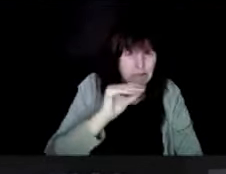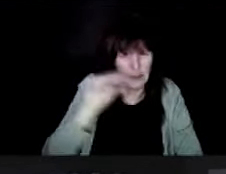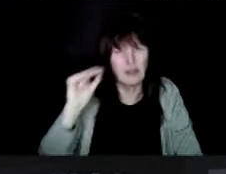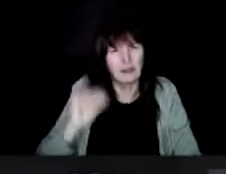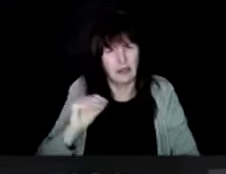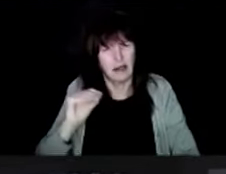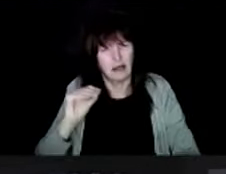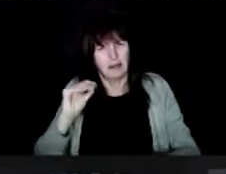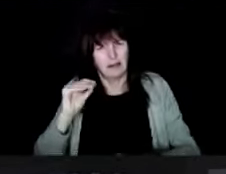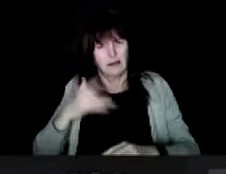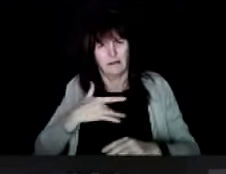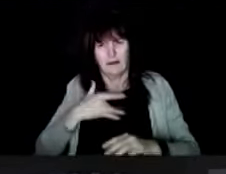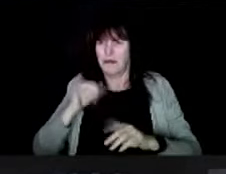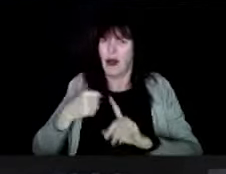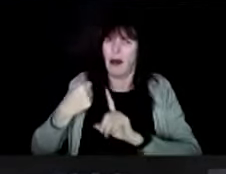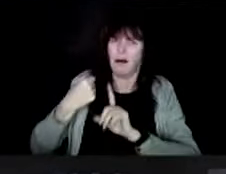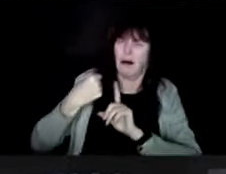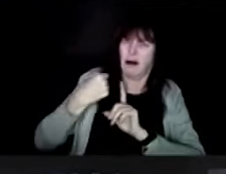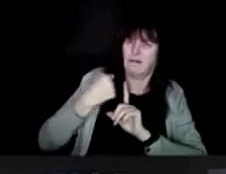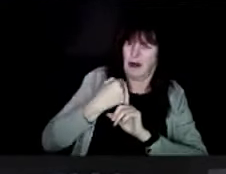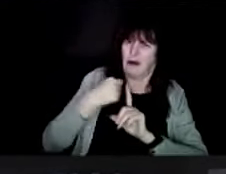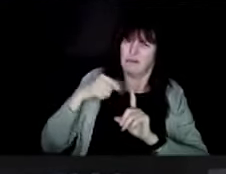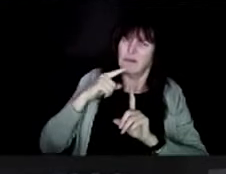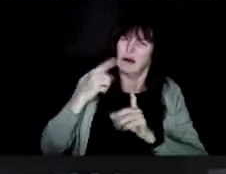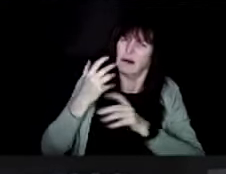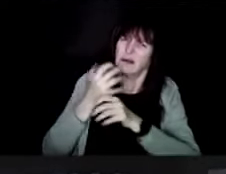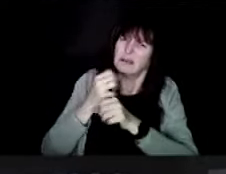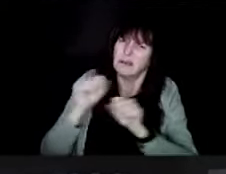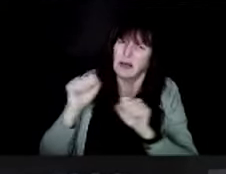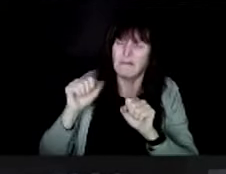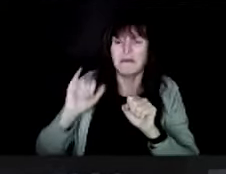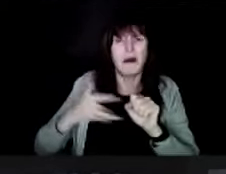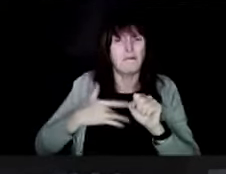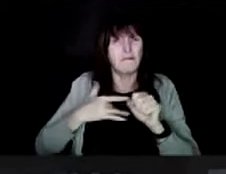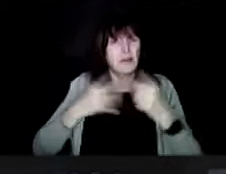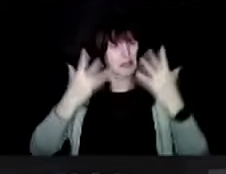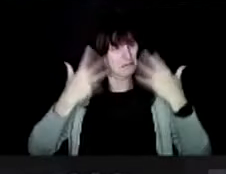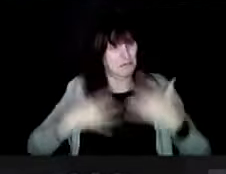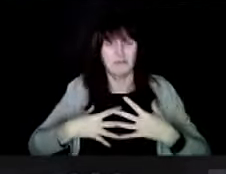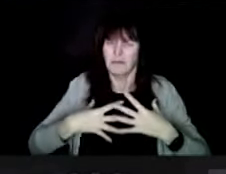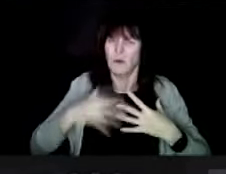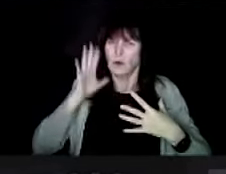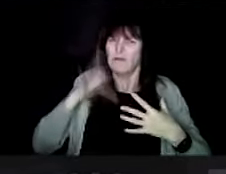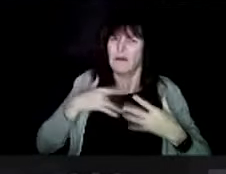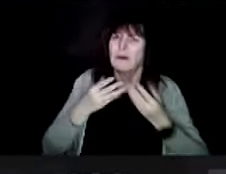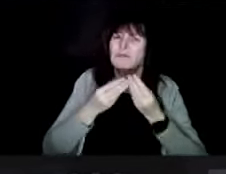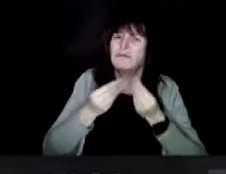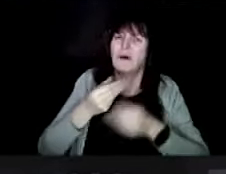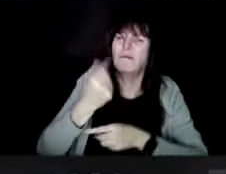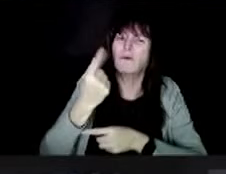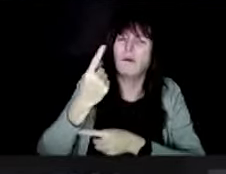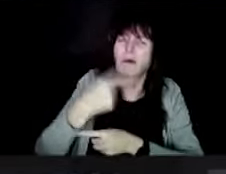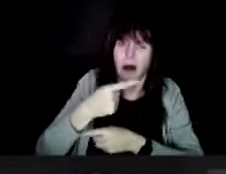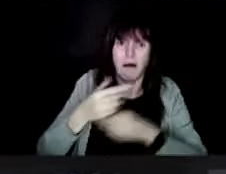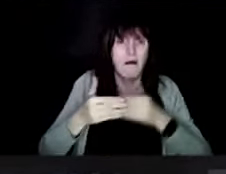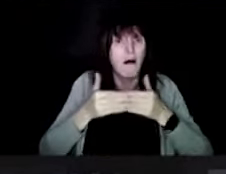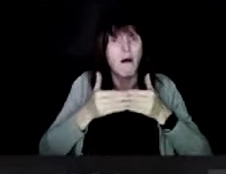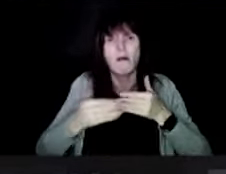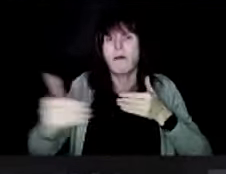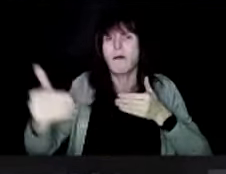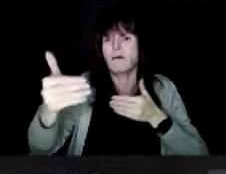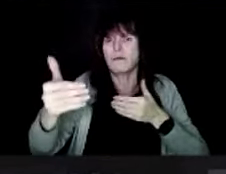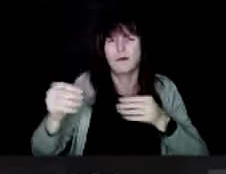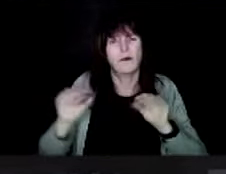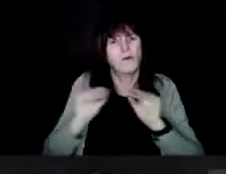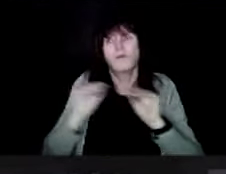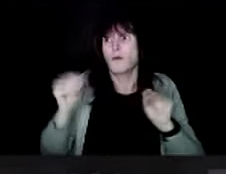few days, and there are no long-term side effects reported. Rare side effects that have been seen in older teens and